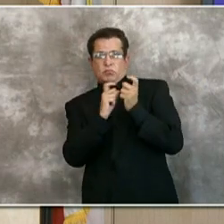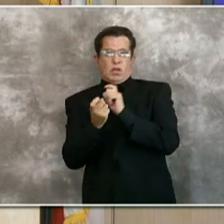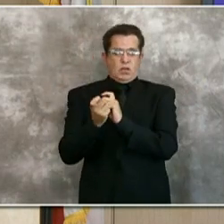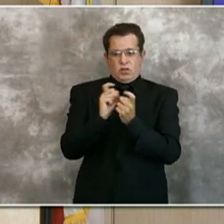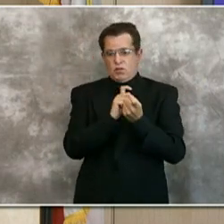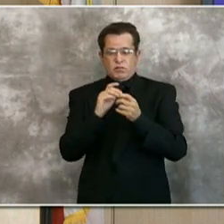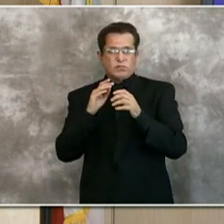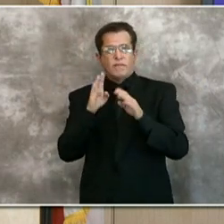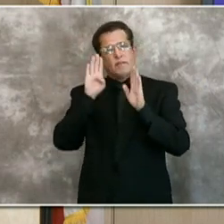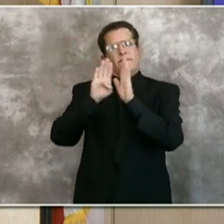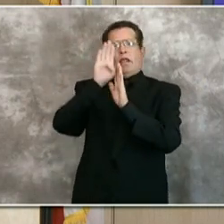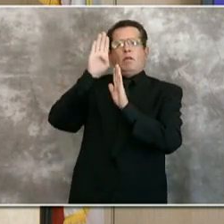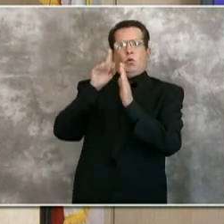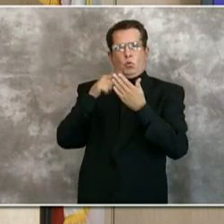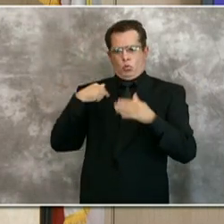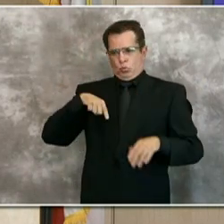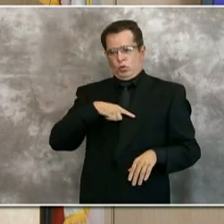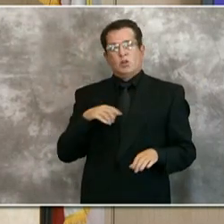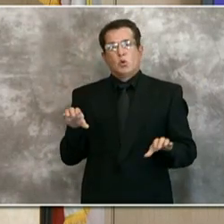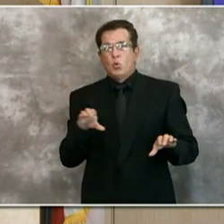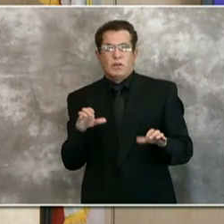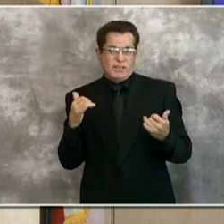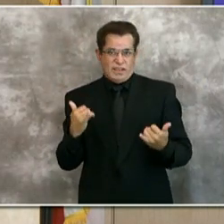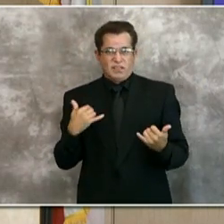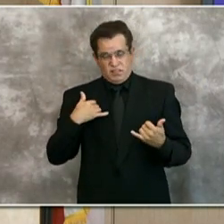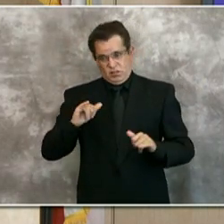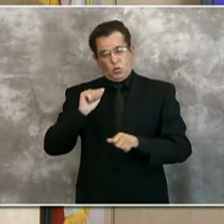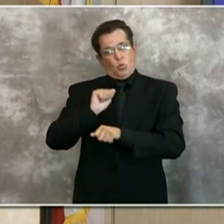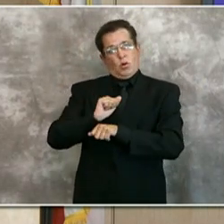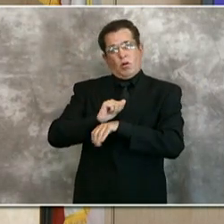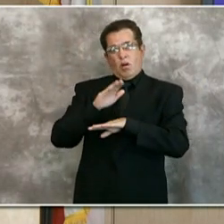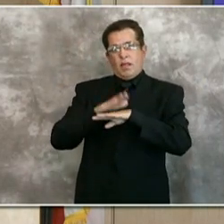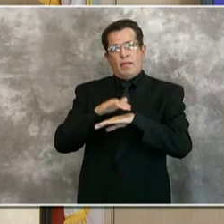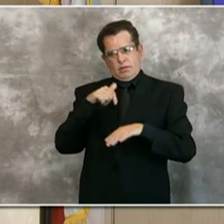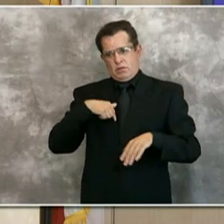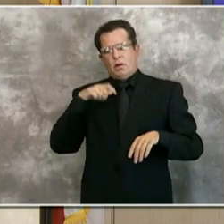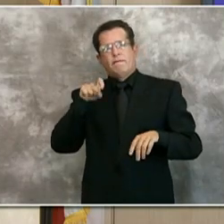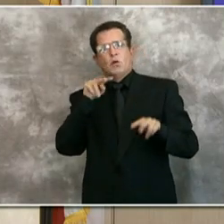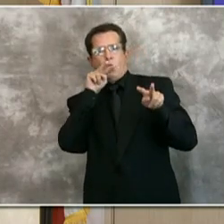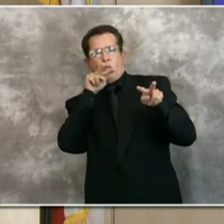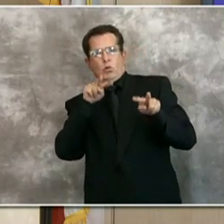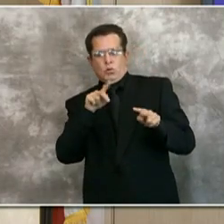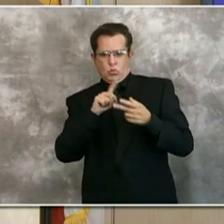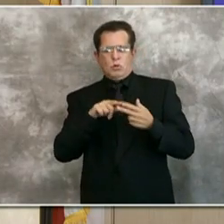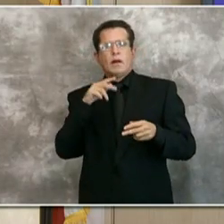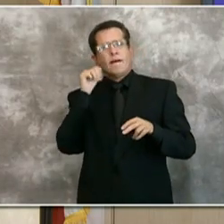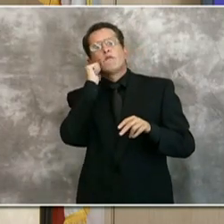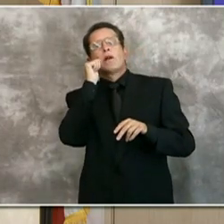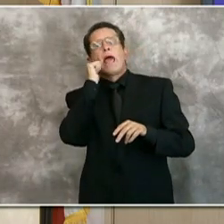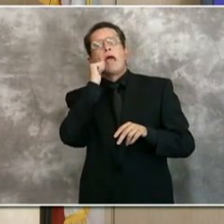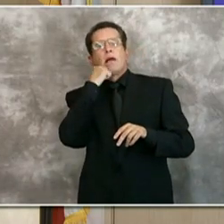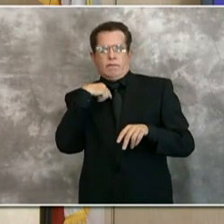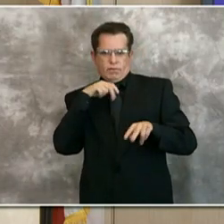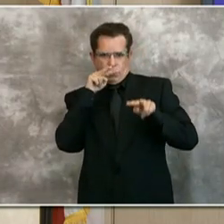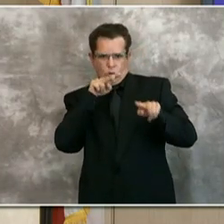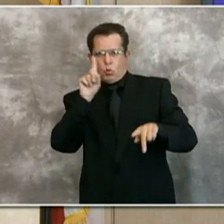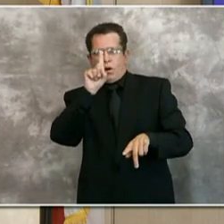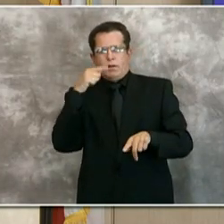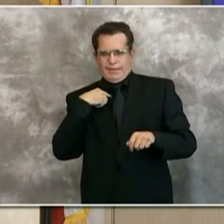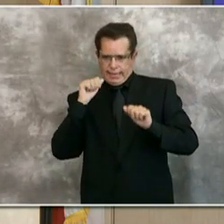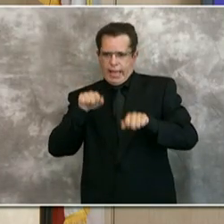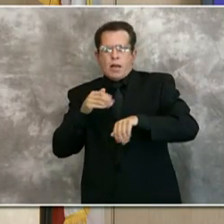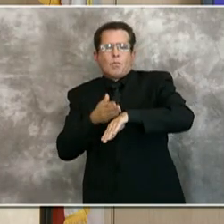doing. The nature of the coronavirus pandemic requires us to daily question our actions, to daily look for areas where we need to